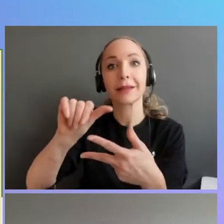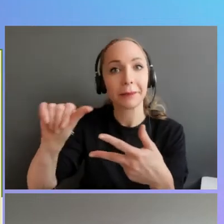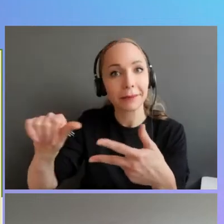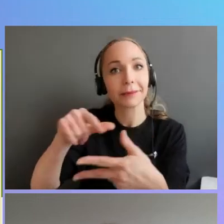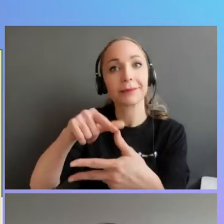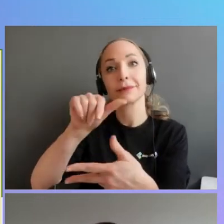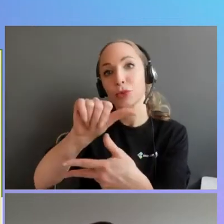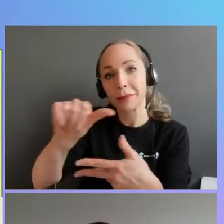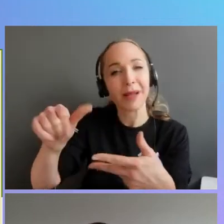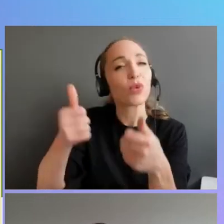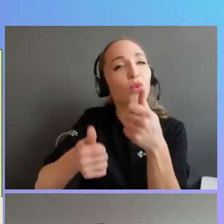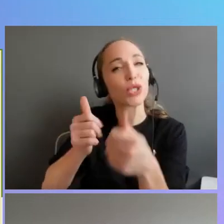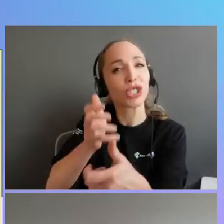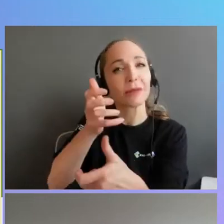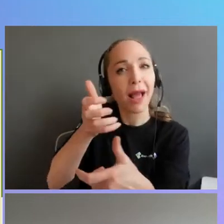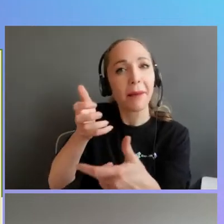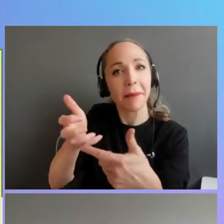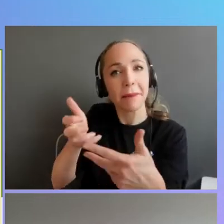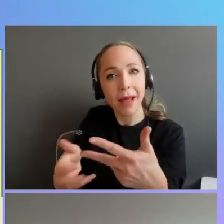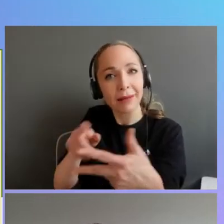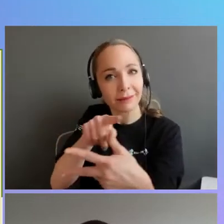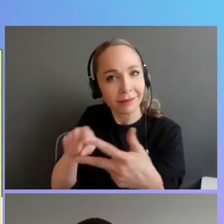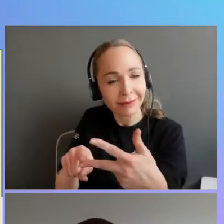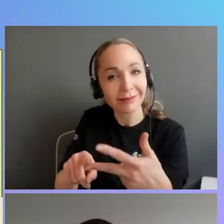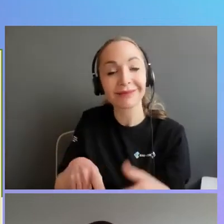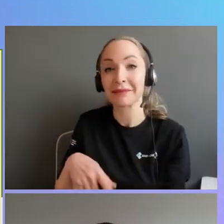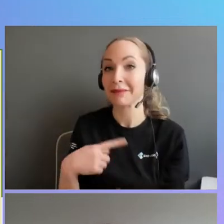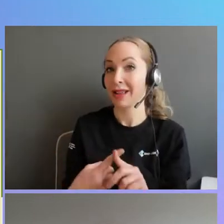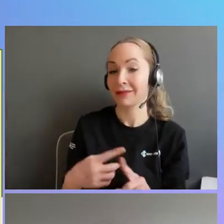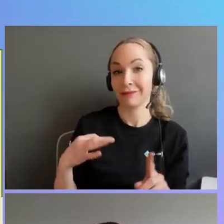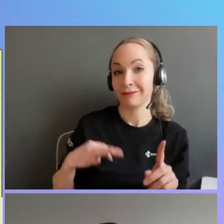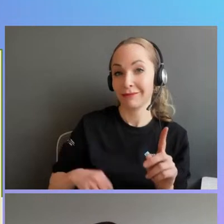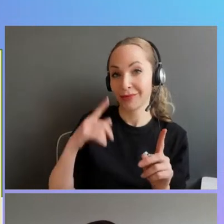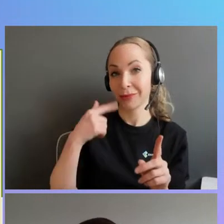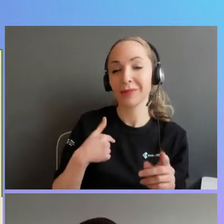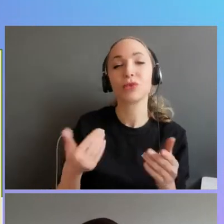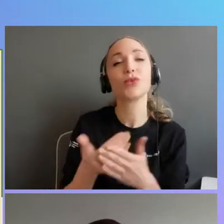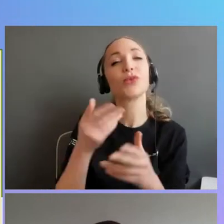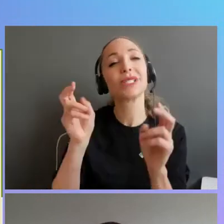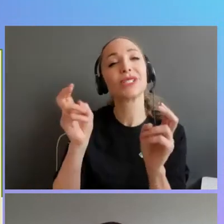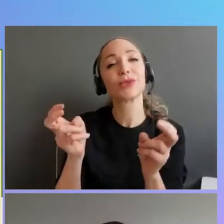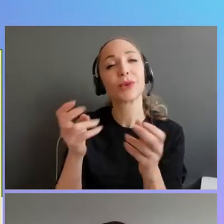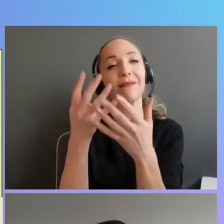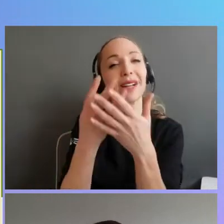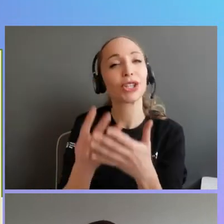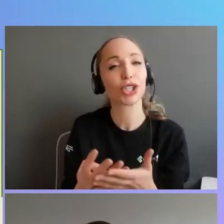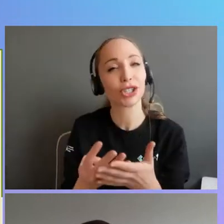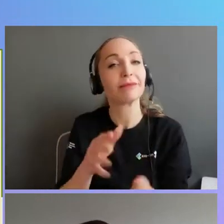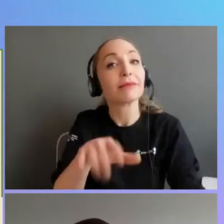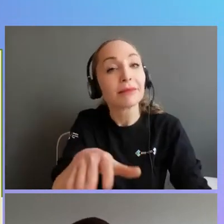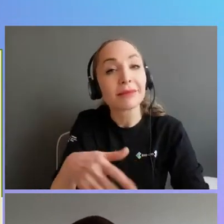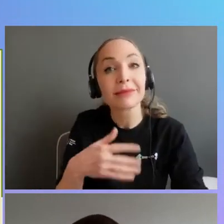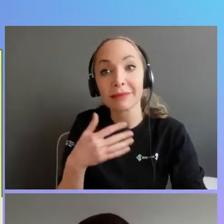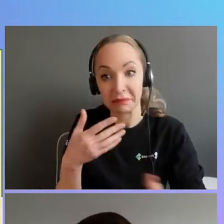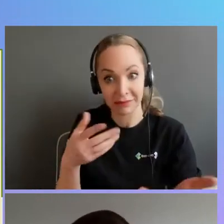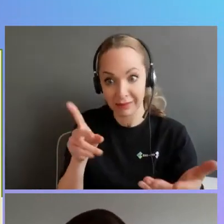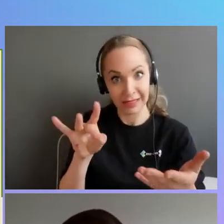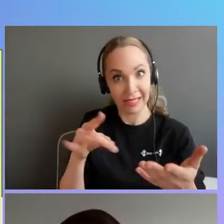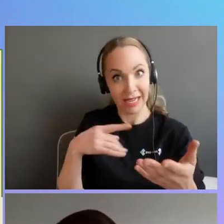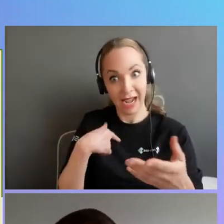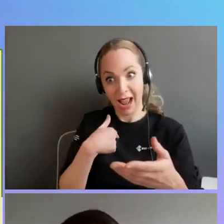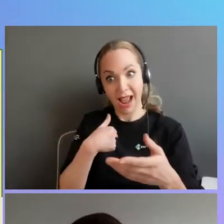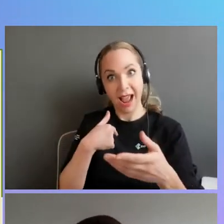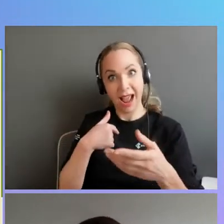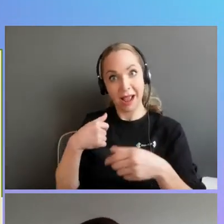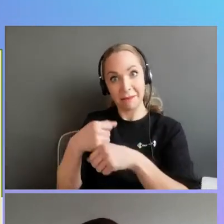and the most useful one for me is the new issues filter. So is this something that I've made happen in this run with my